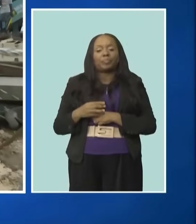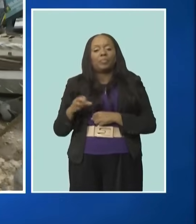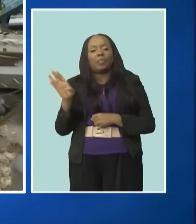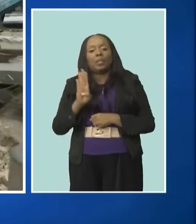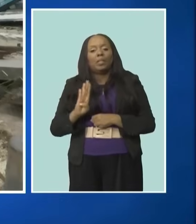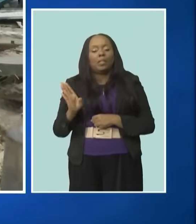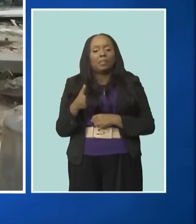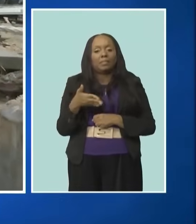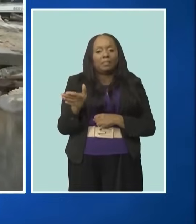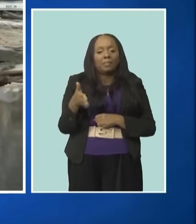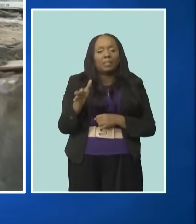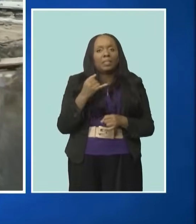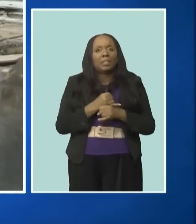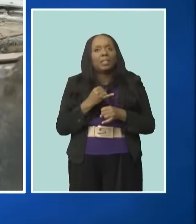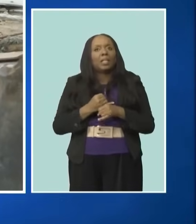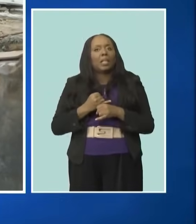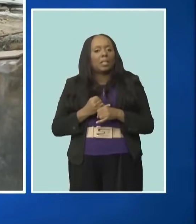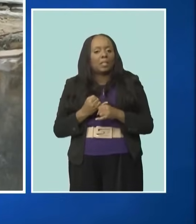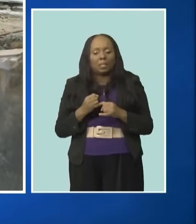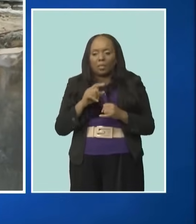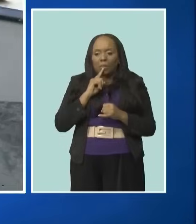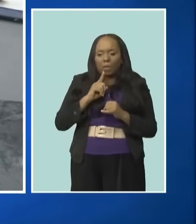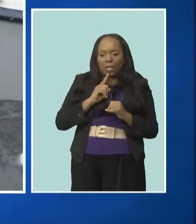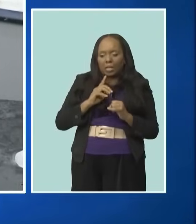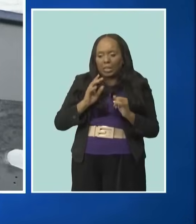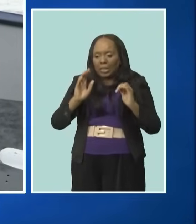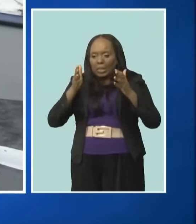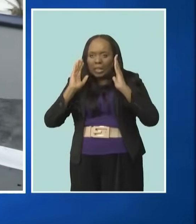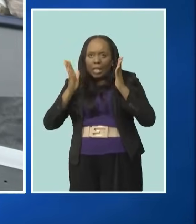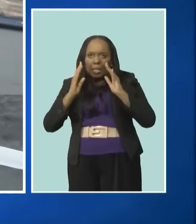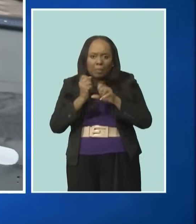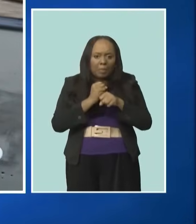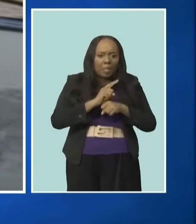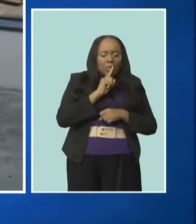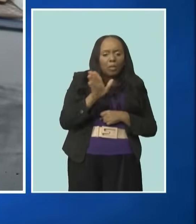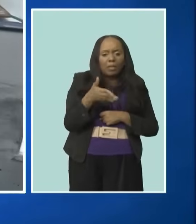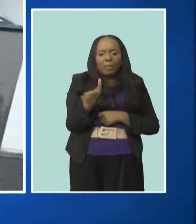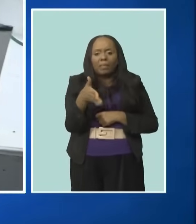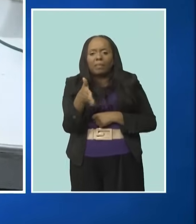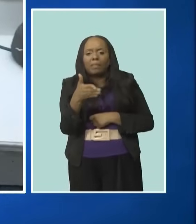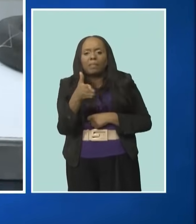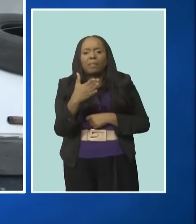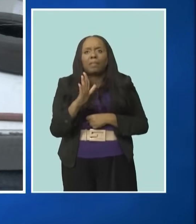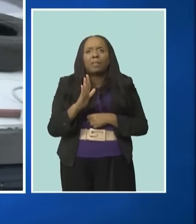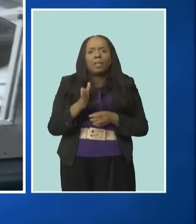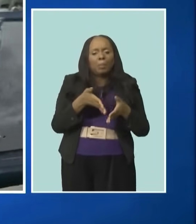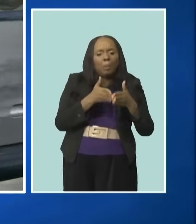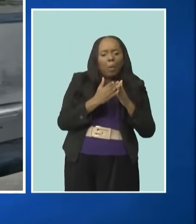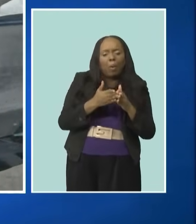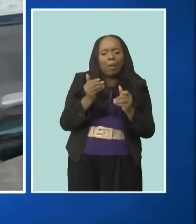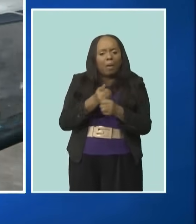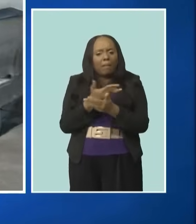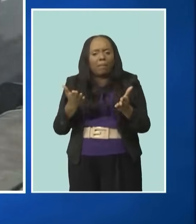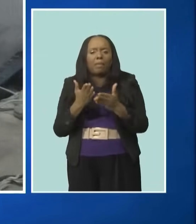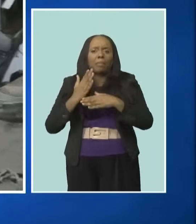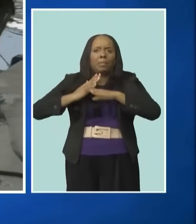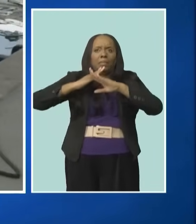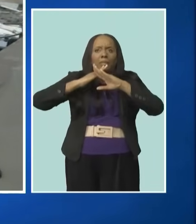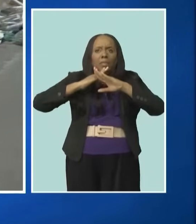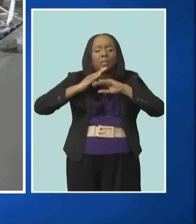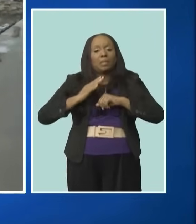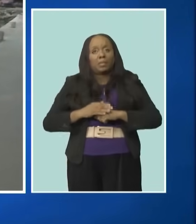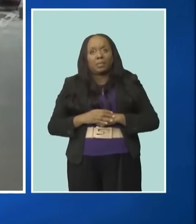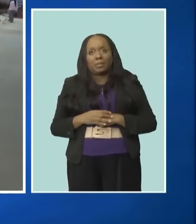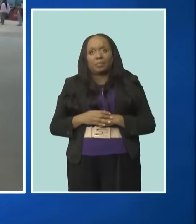is leaving no stone unturned to ensure the fishing fleet is protected. As part of hurricane preparedness, a